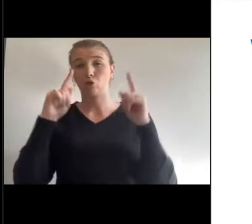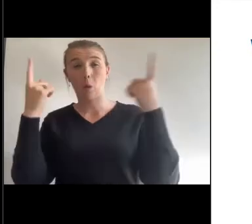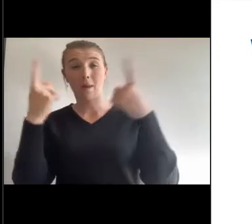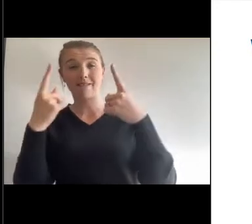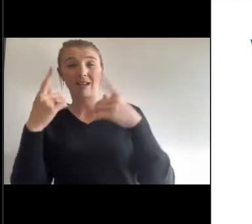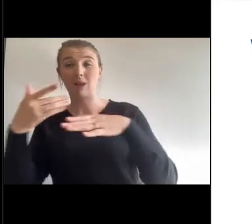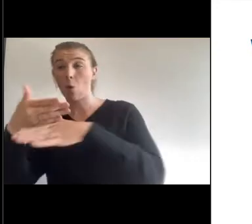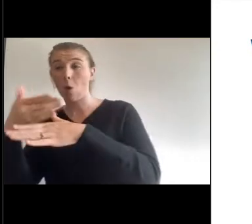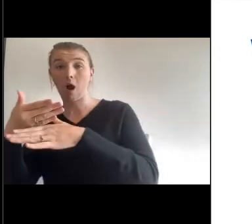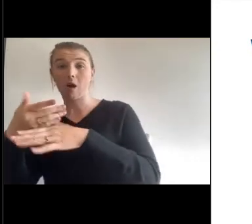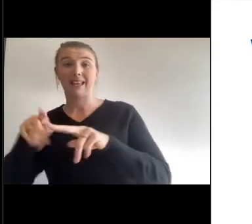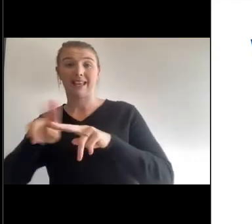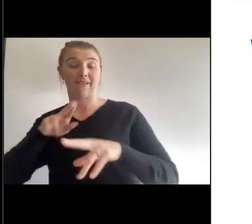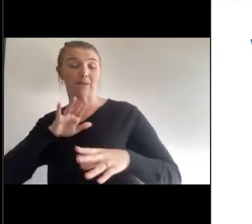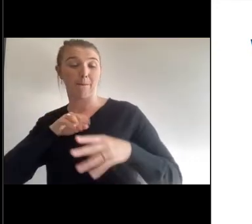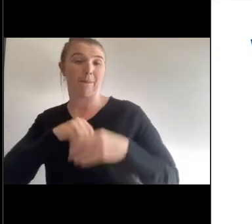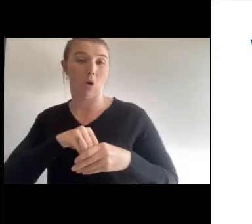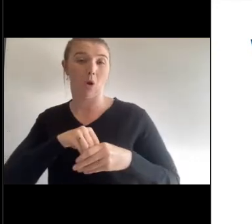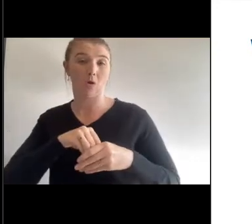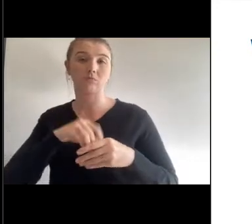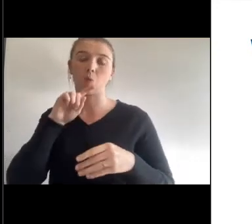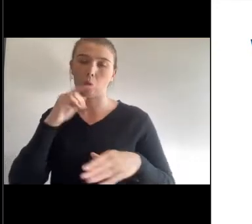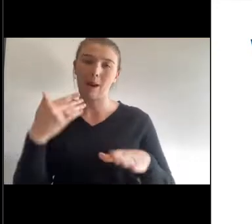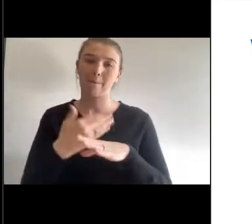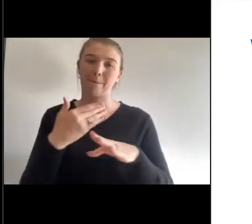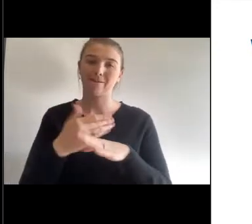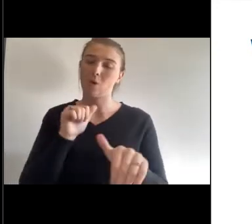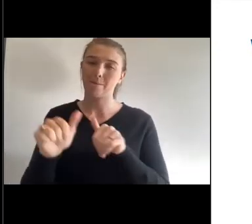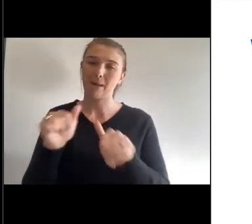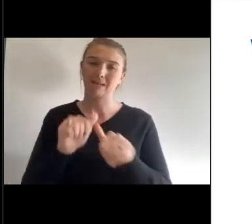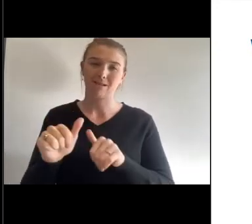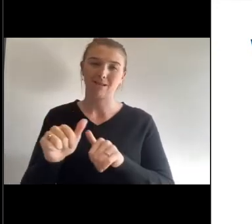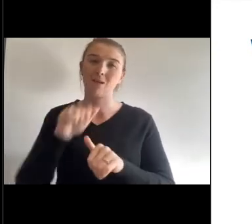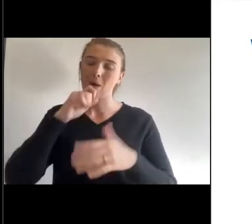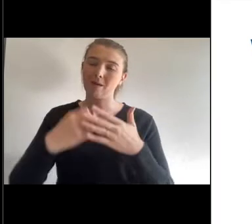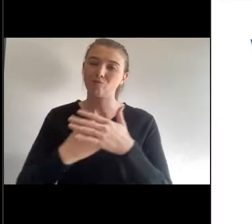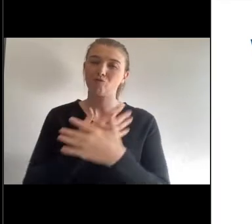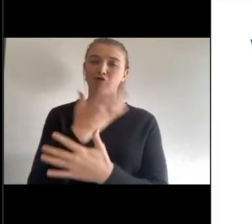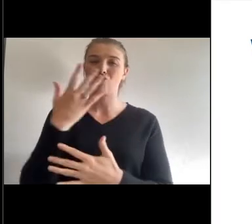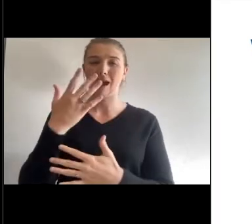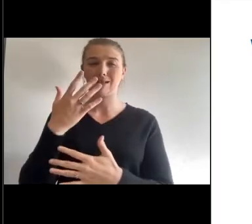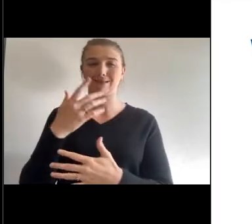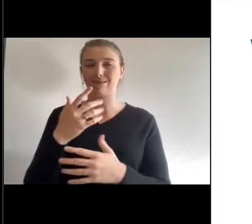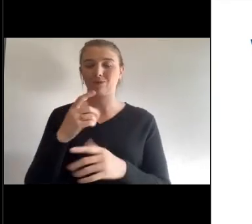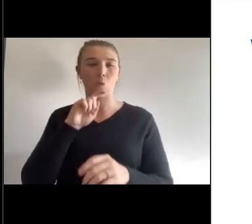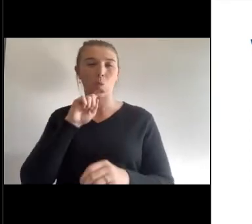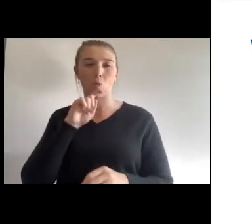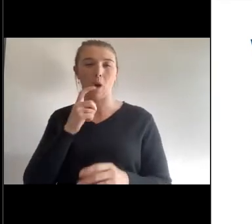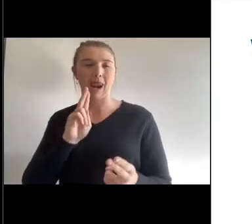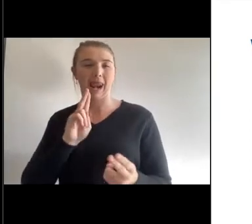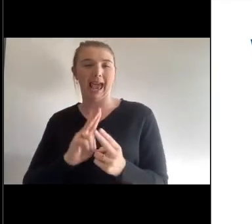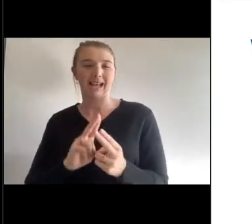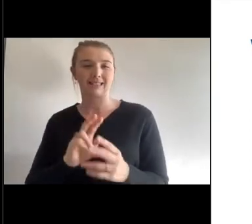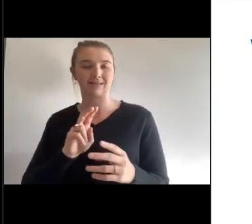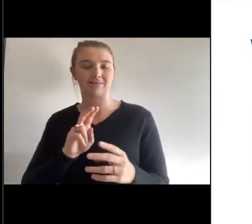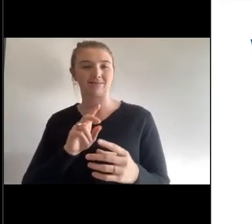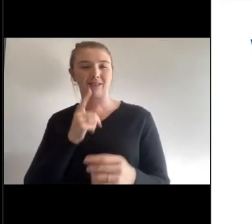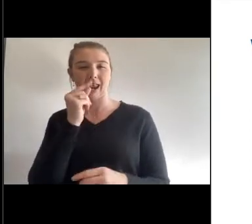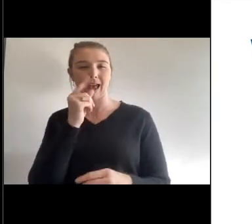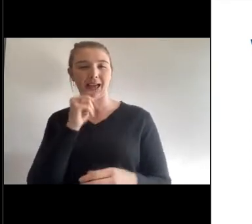to perform better, more likely to progress, less likely to leave, and as somebody said to us, less likely